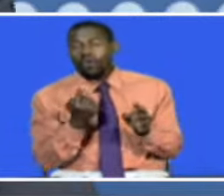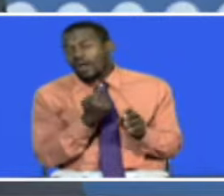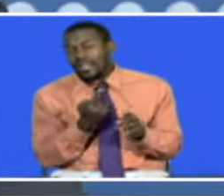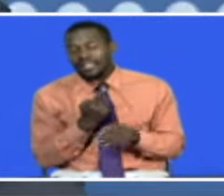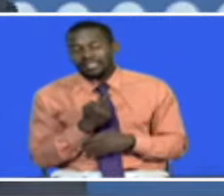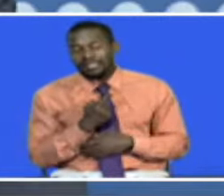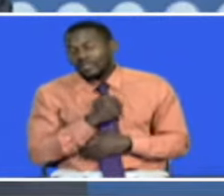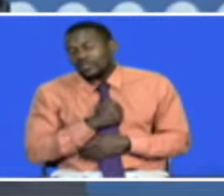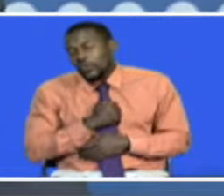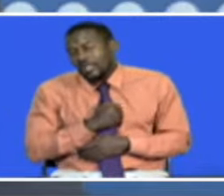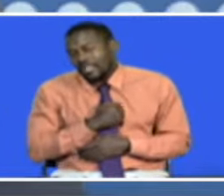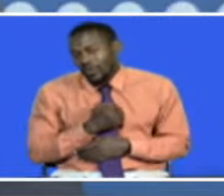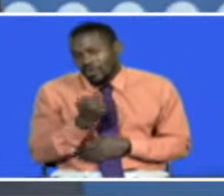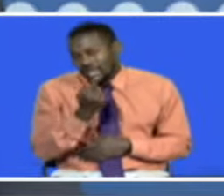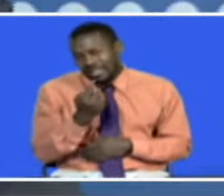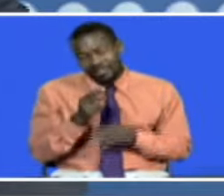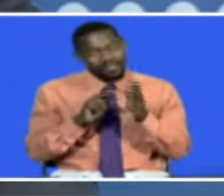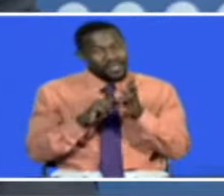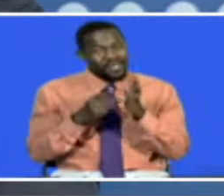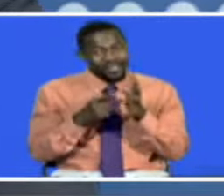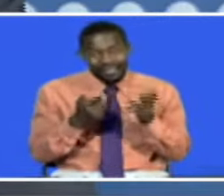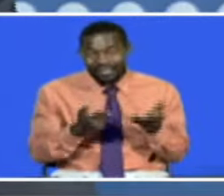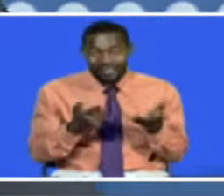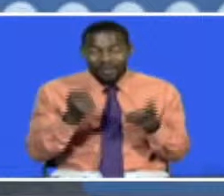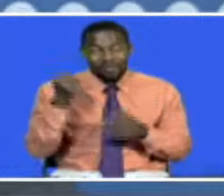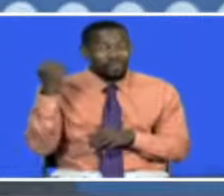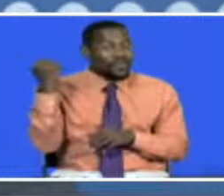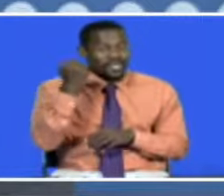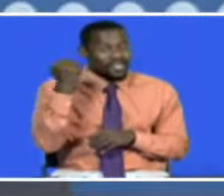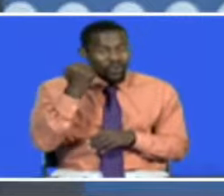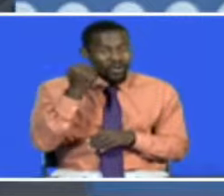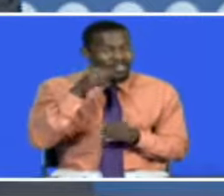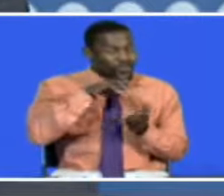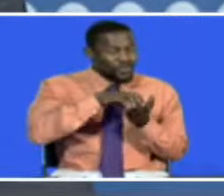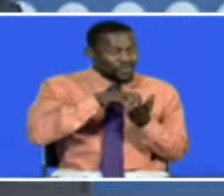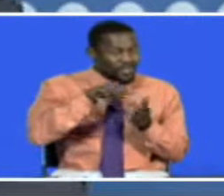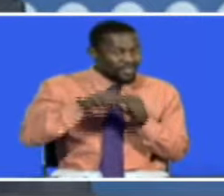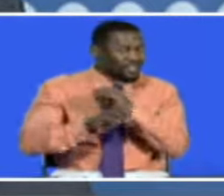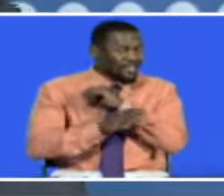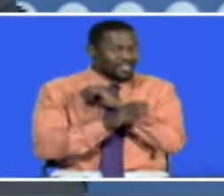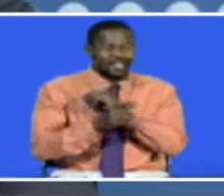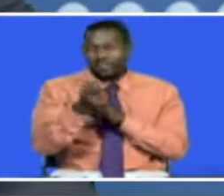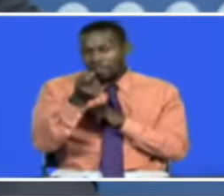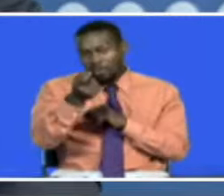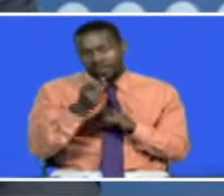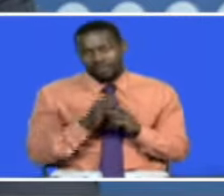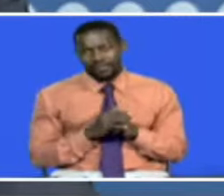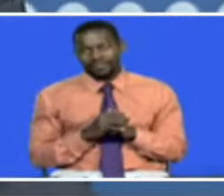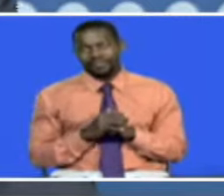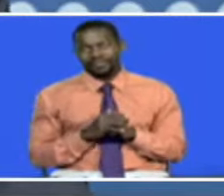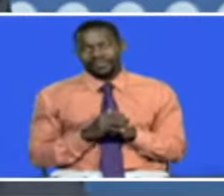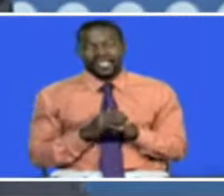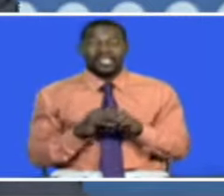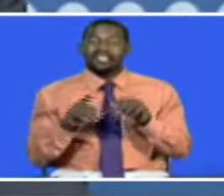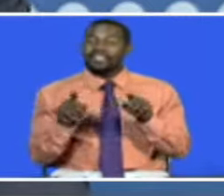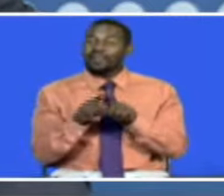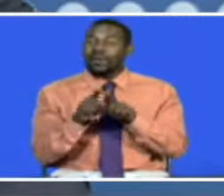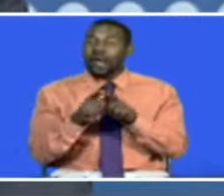So his political capital in this country, very little. Number two, even in the eyes of the